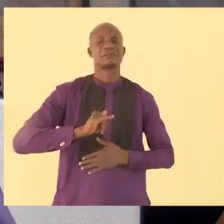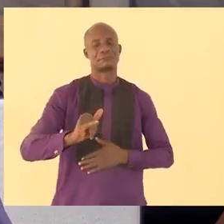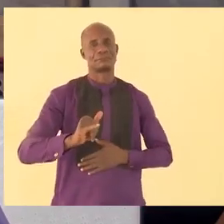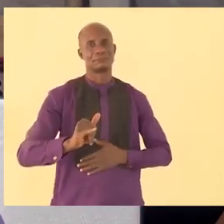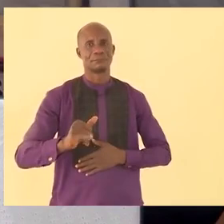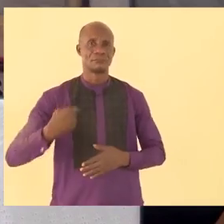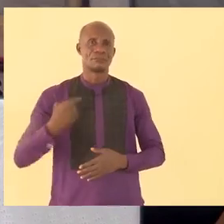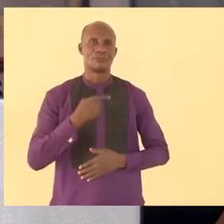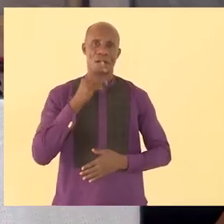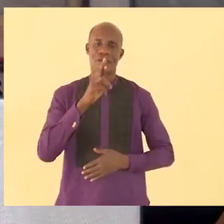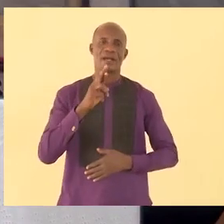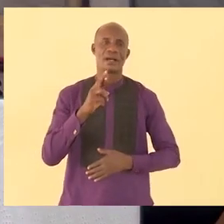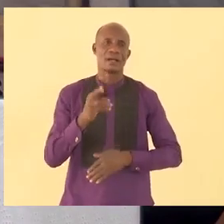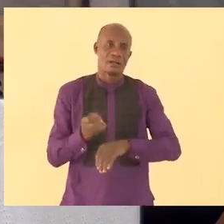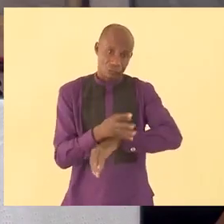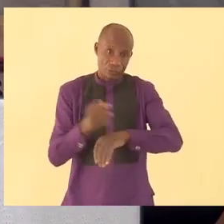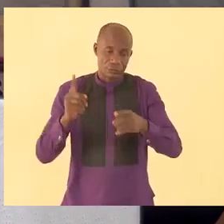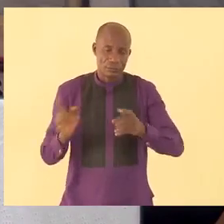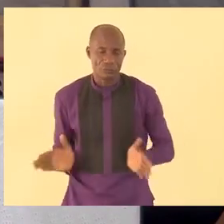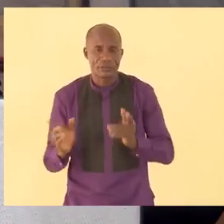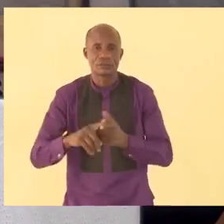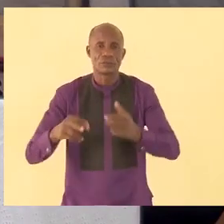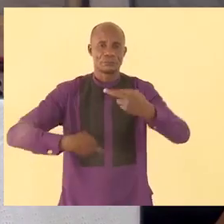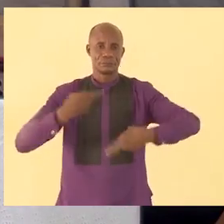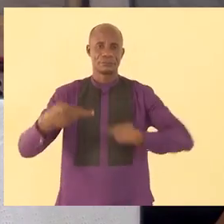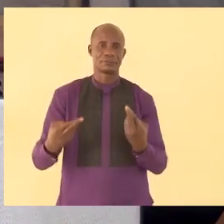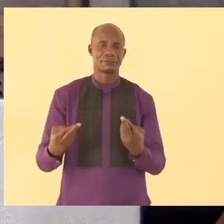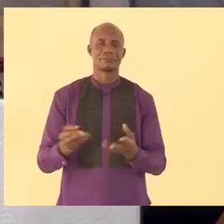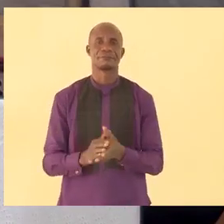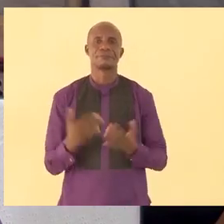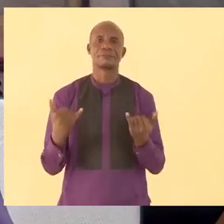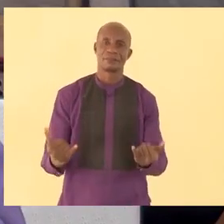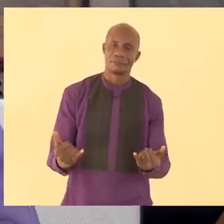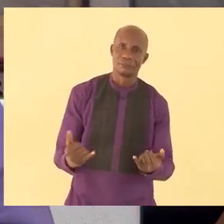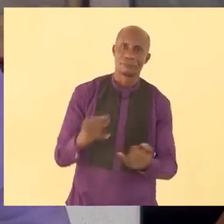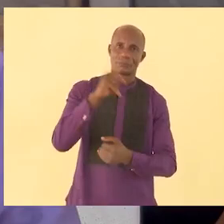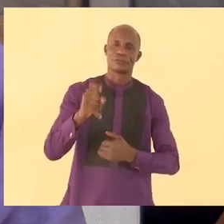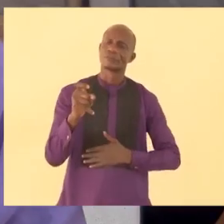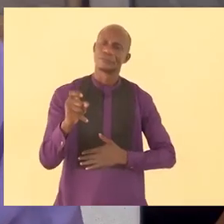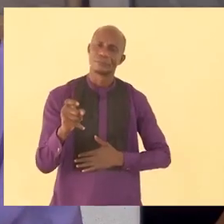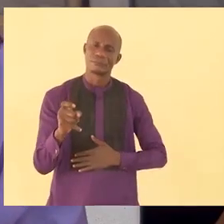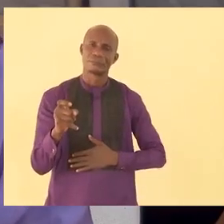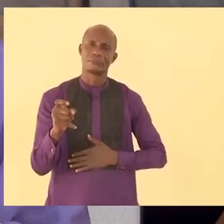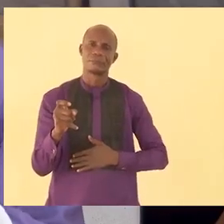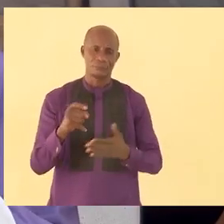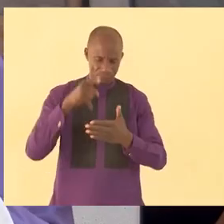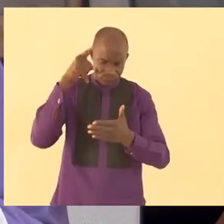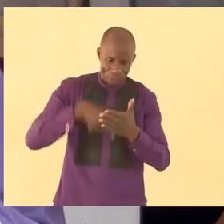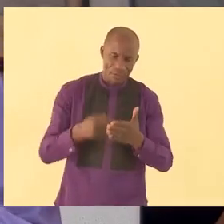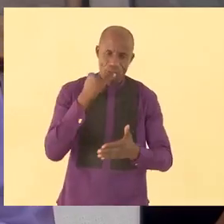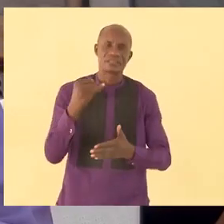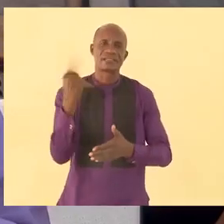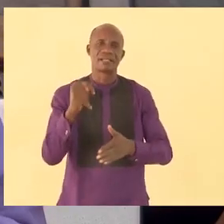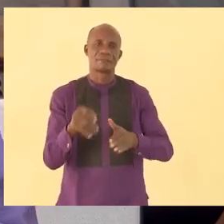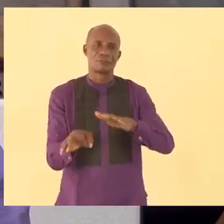same, we are exhorted to do what? Rejoice. Now, question. What is